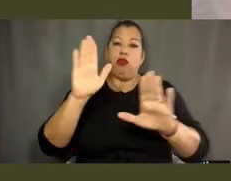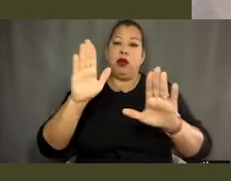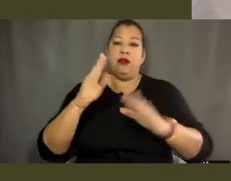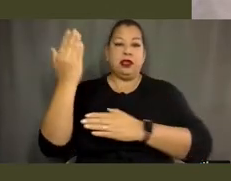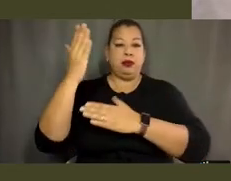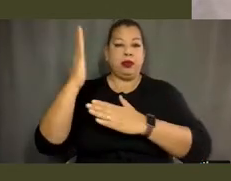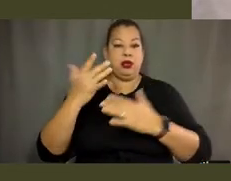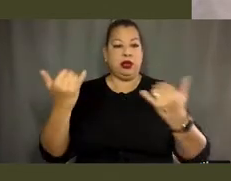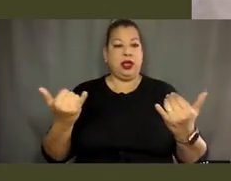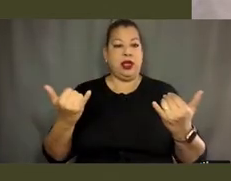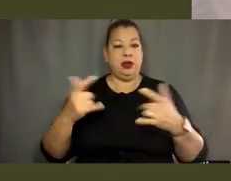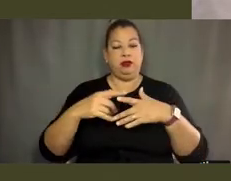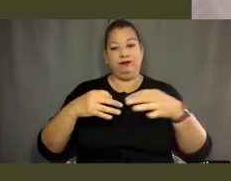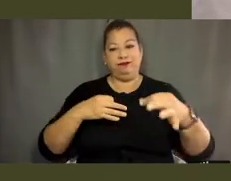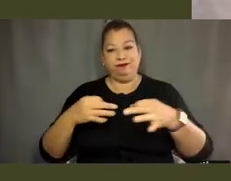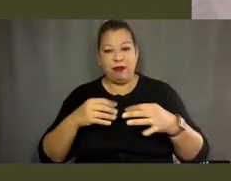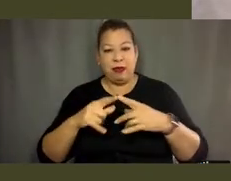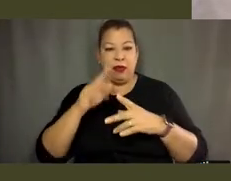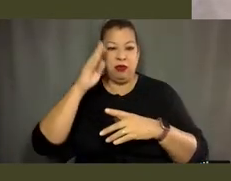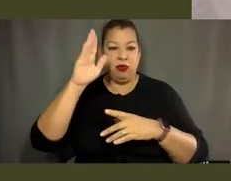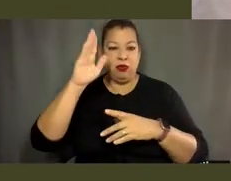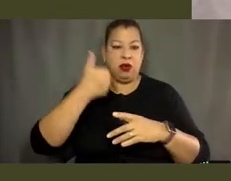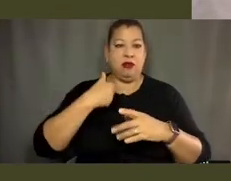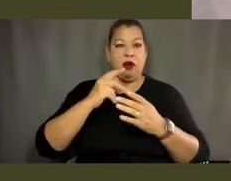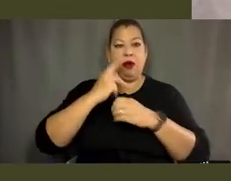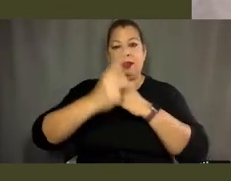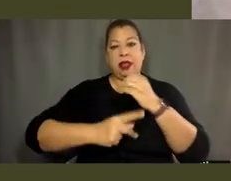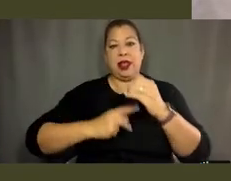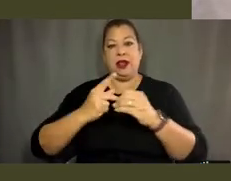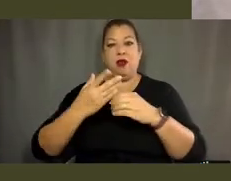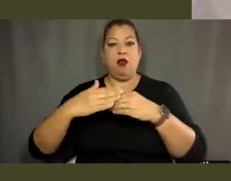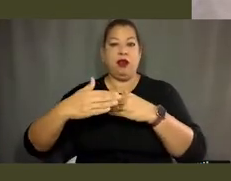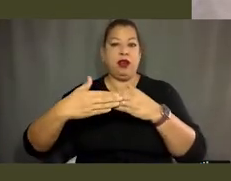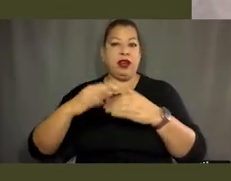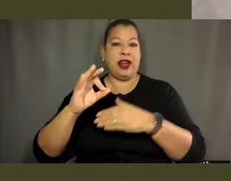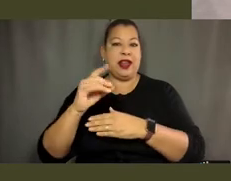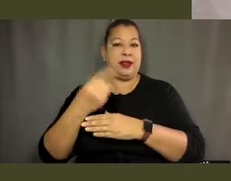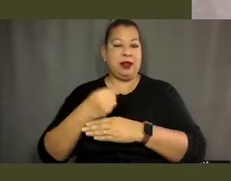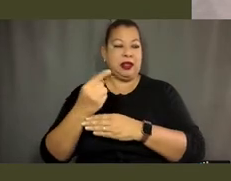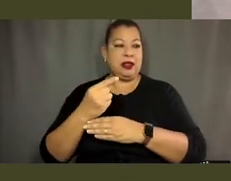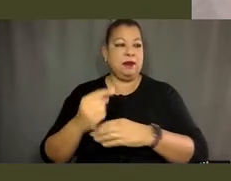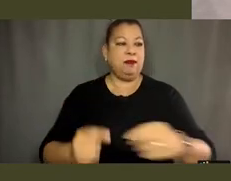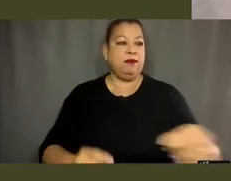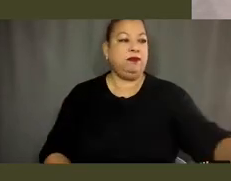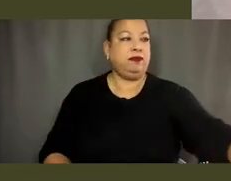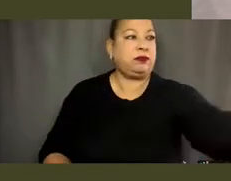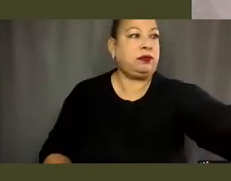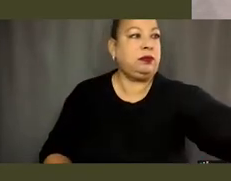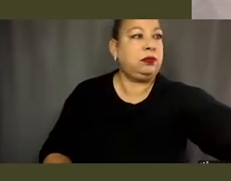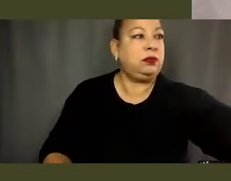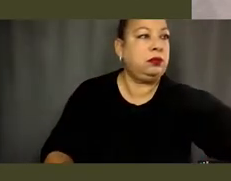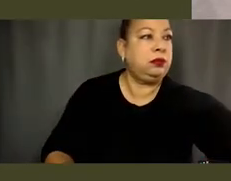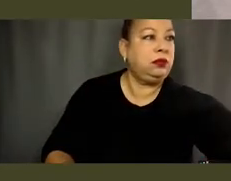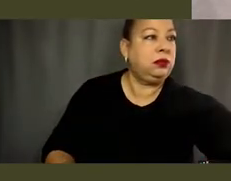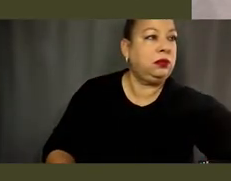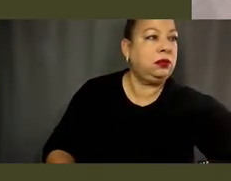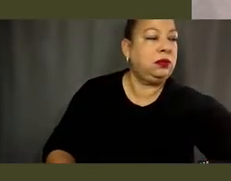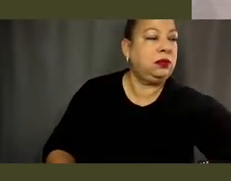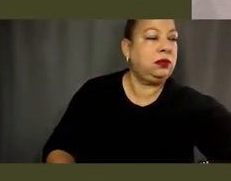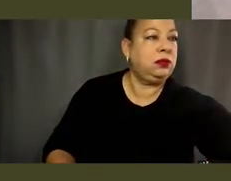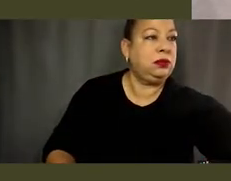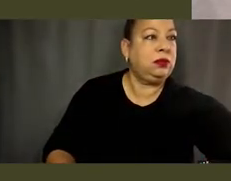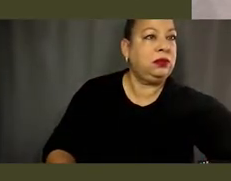the future of our planet over the next 90 minutes. This event is part of the Future of the World series that is